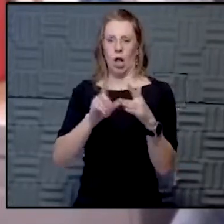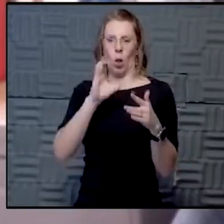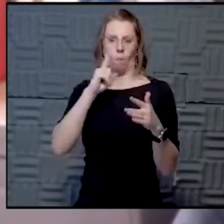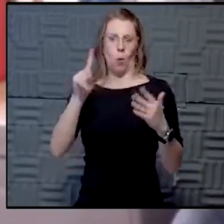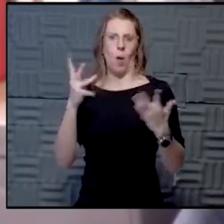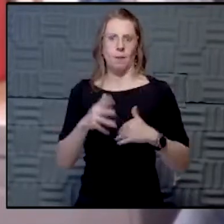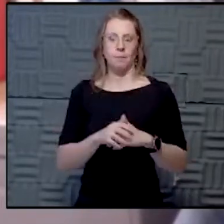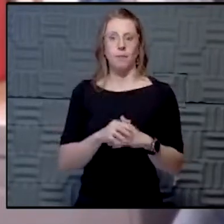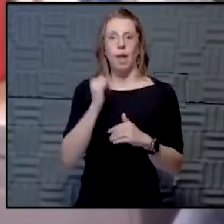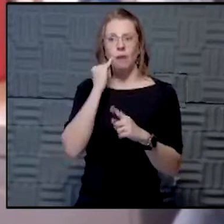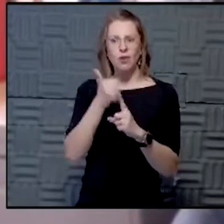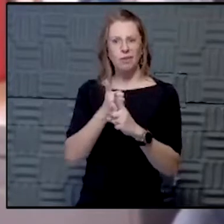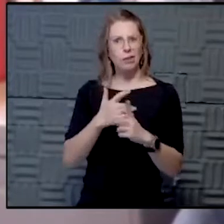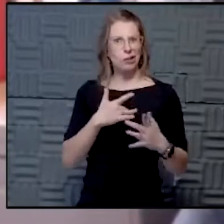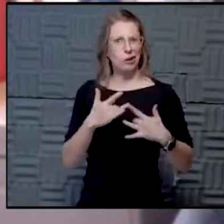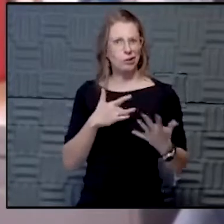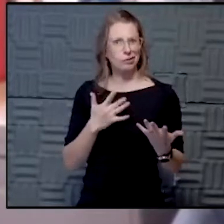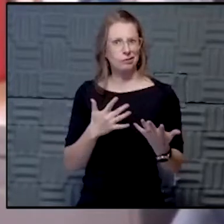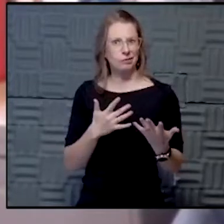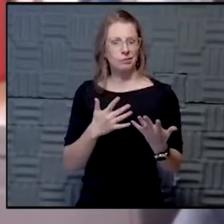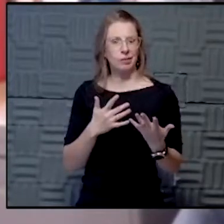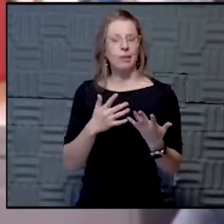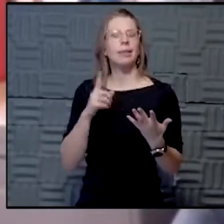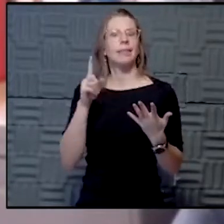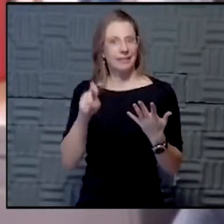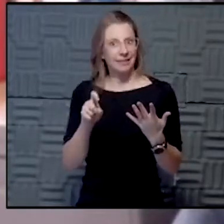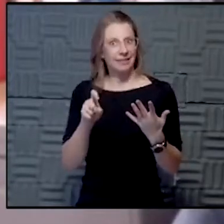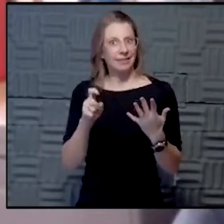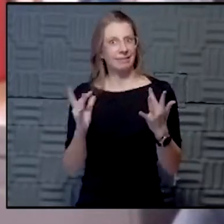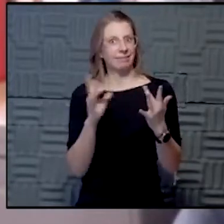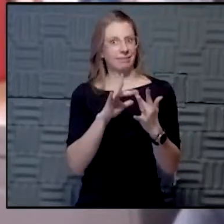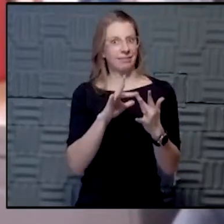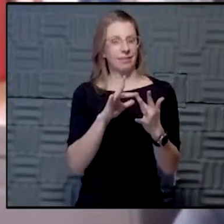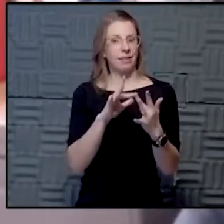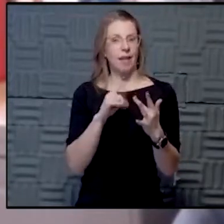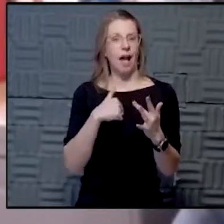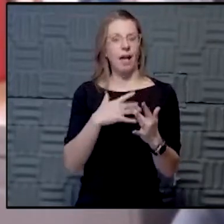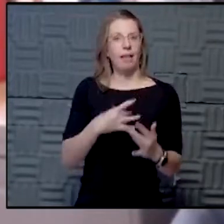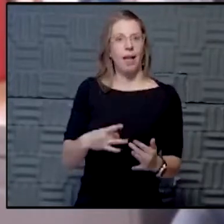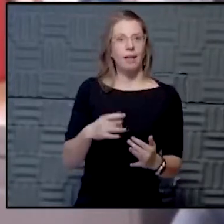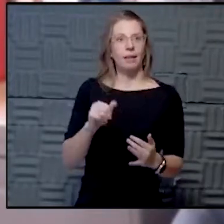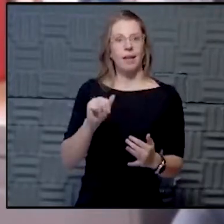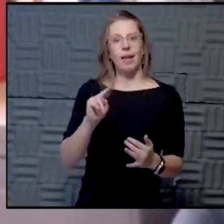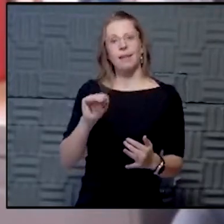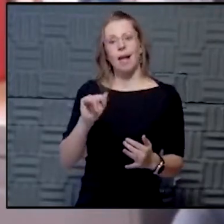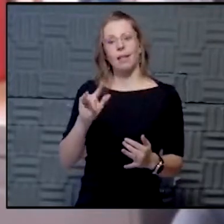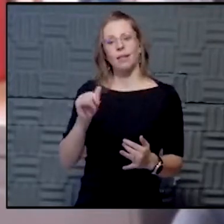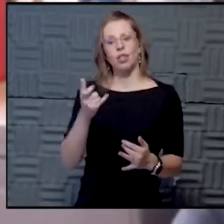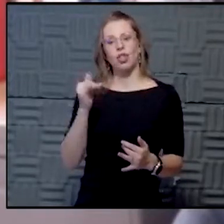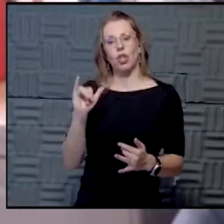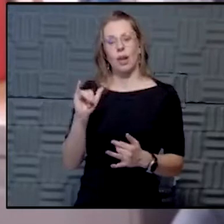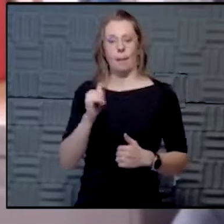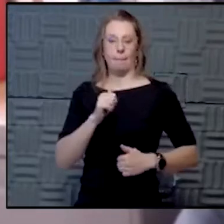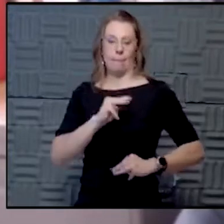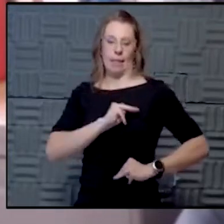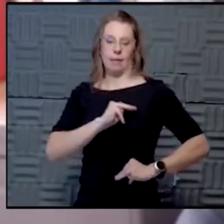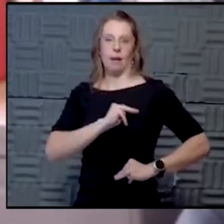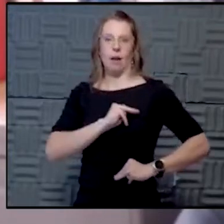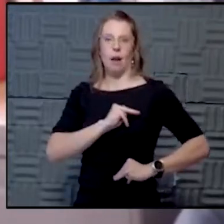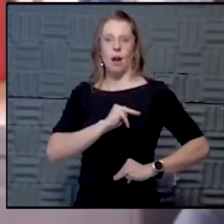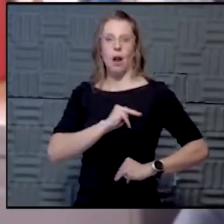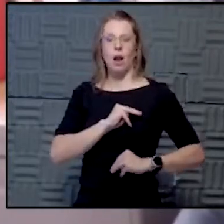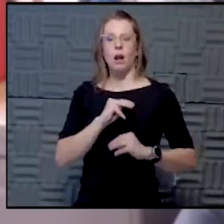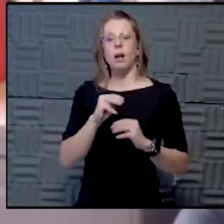simply, if you're concerned, then yes, you should reach out. I like the analogy in the military when a car bomb or